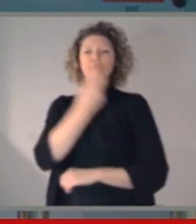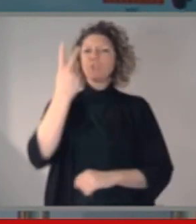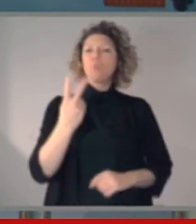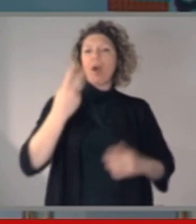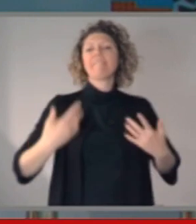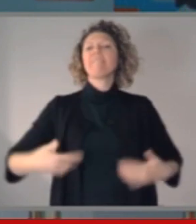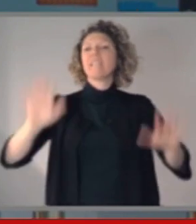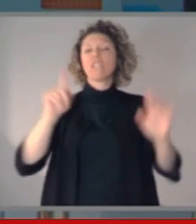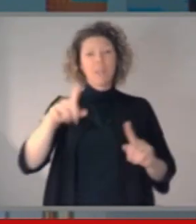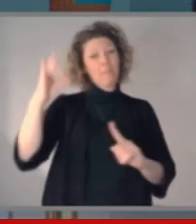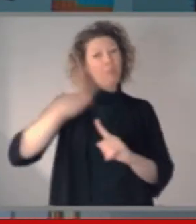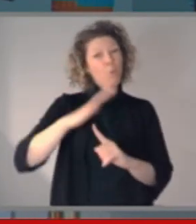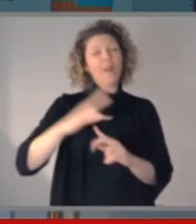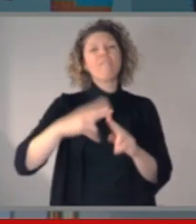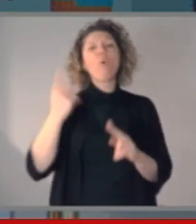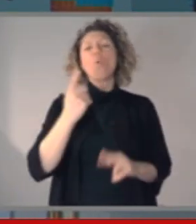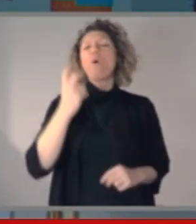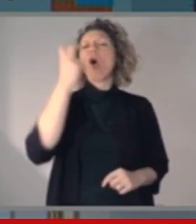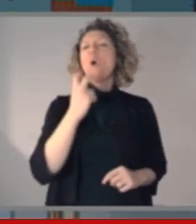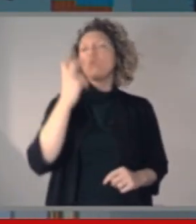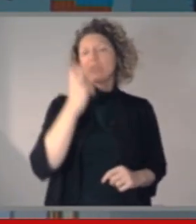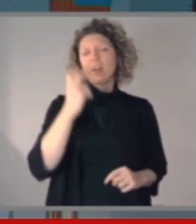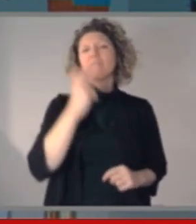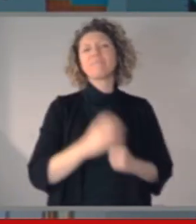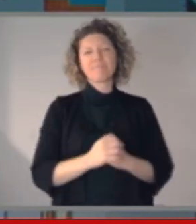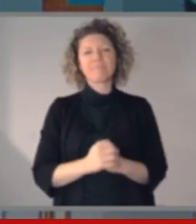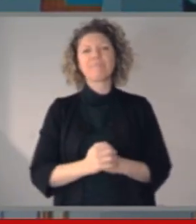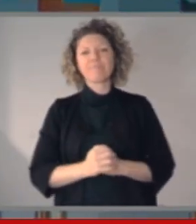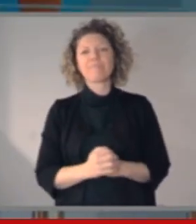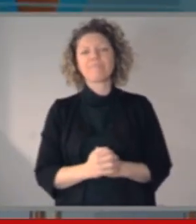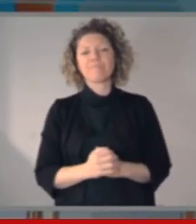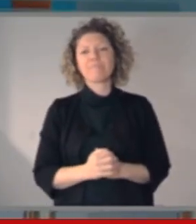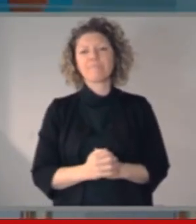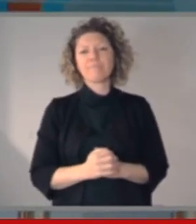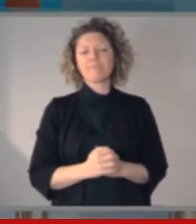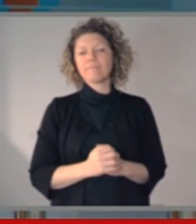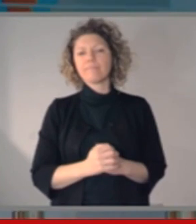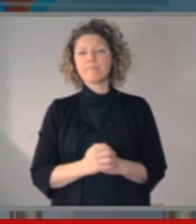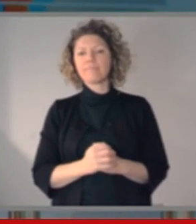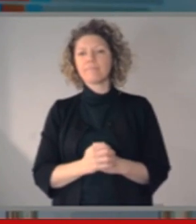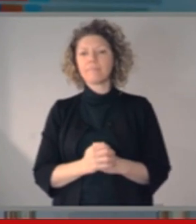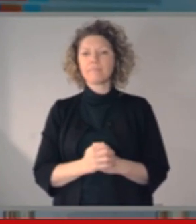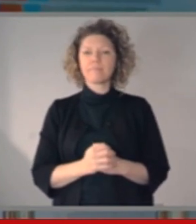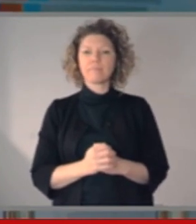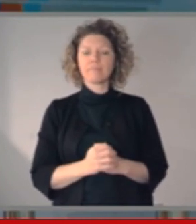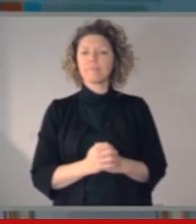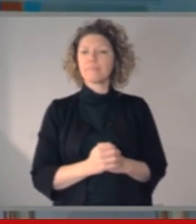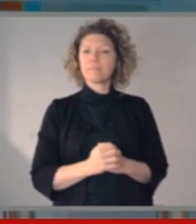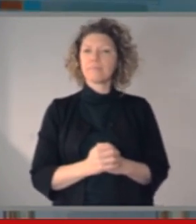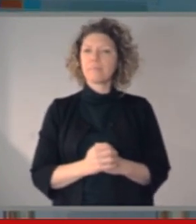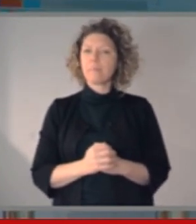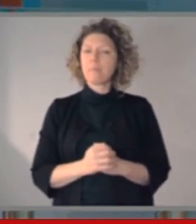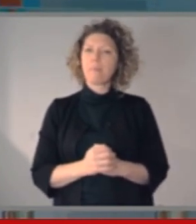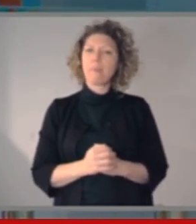most important for our most vulnerable Australians. Thank you. Next slide. This is a chart you'll be familiar with, which shows